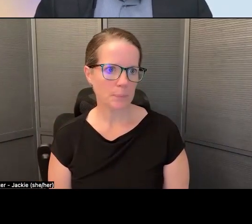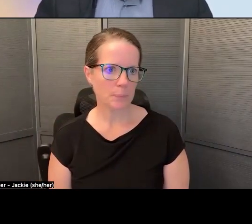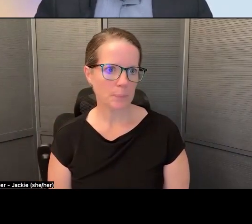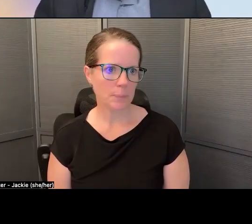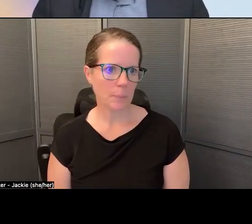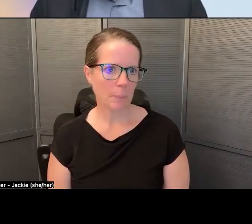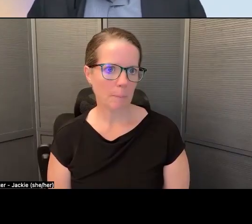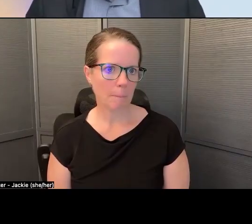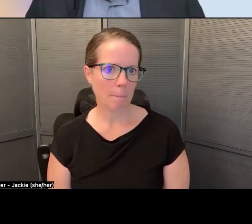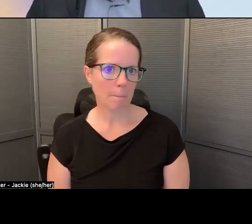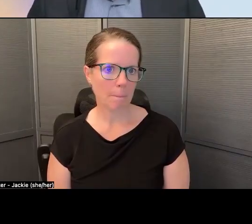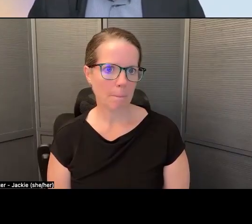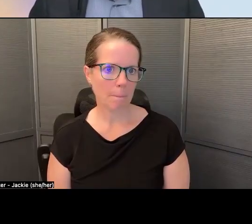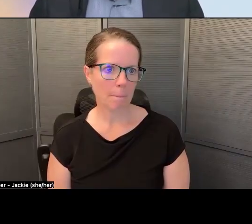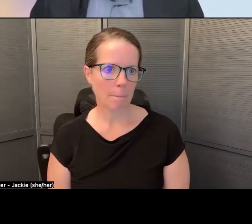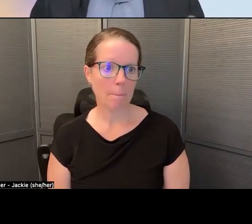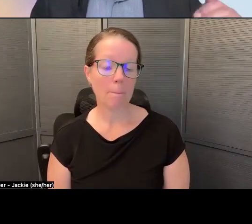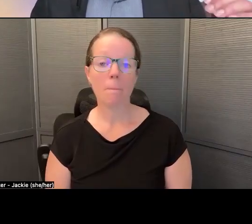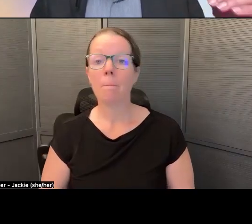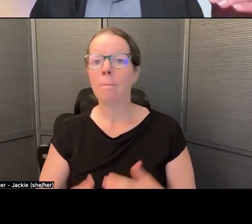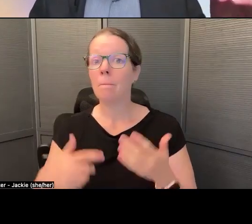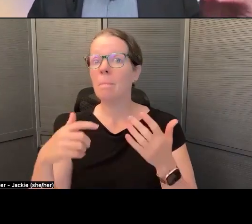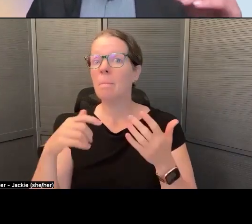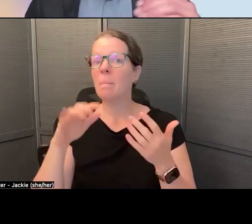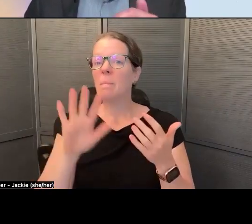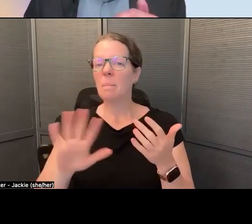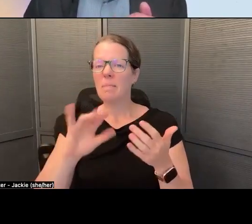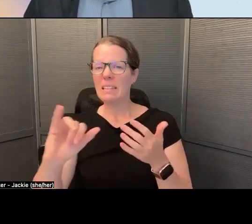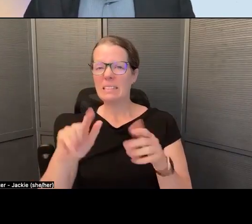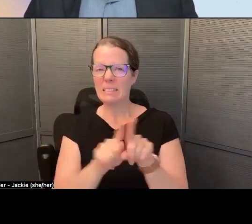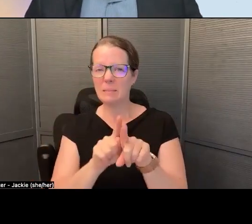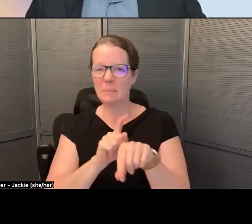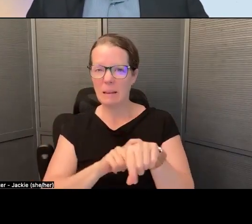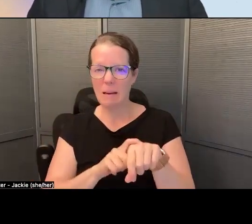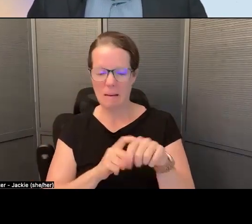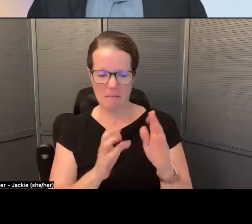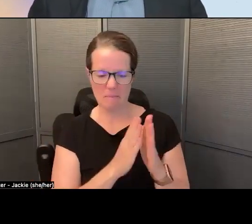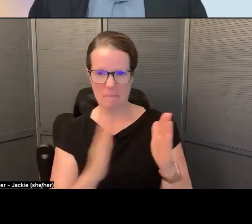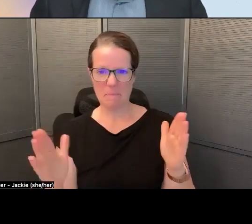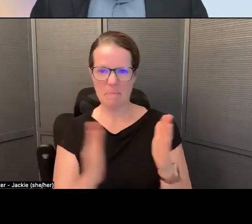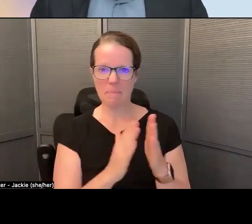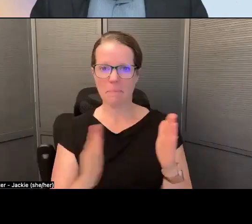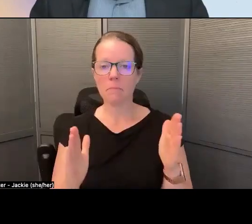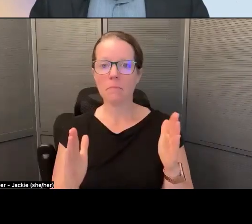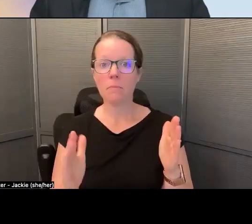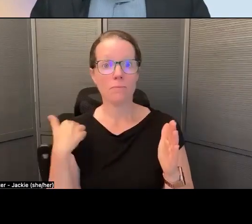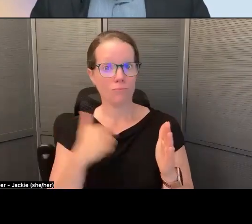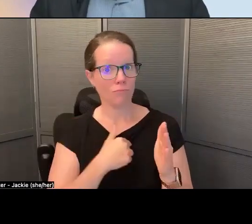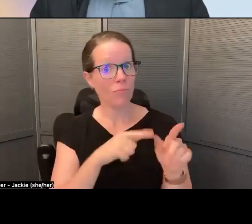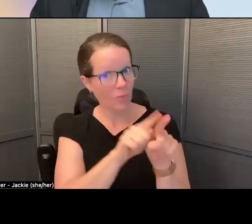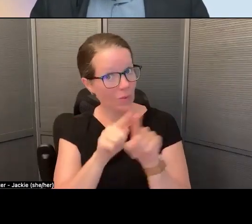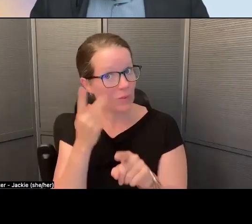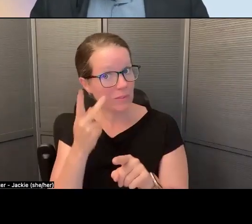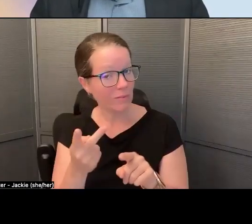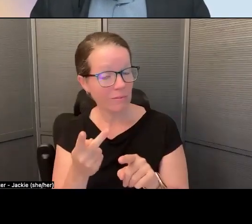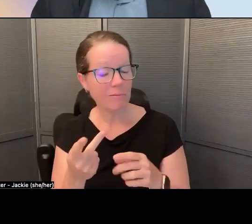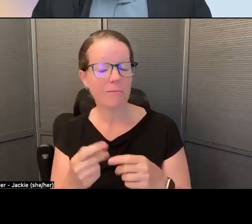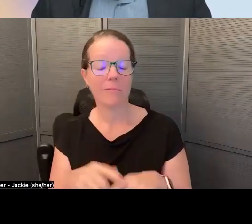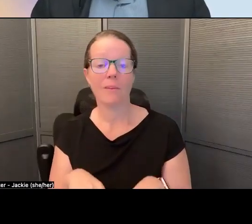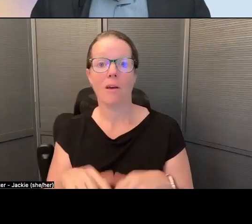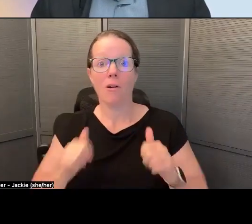Similarly, as we're looking around that same timeline, we can see a decrease in aggression and assault